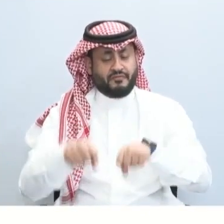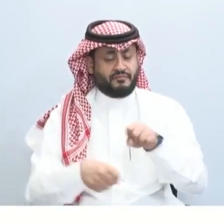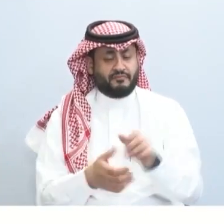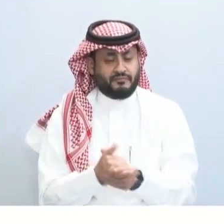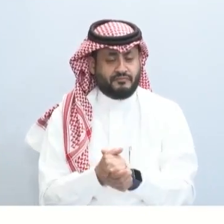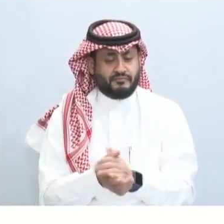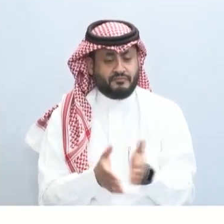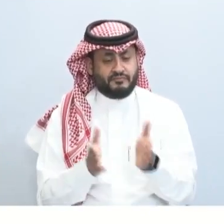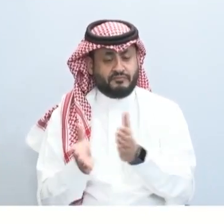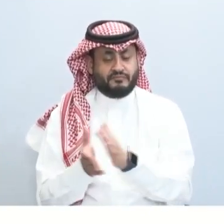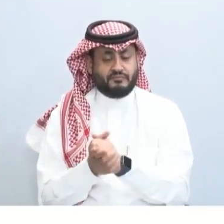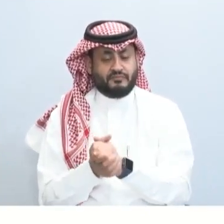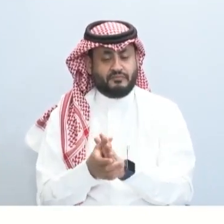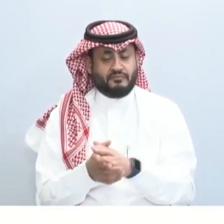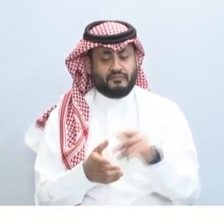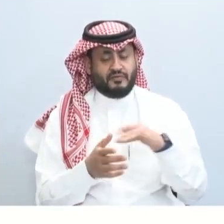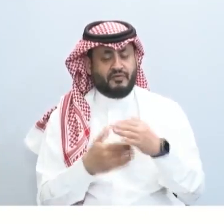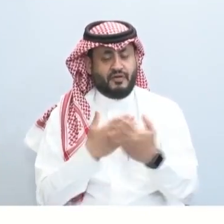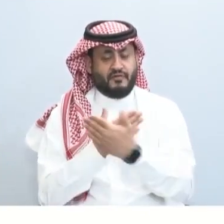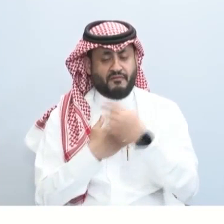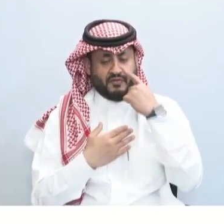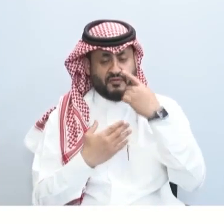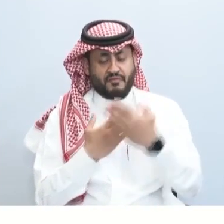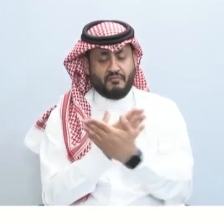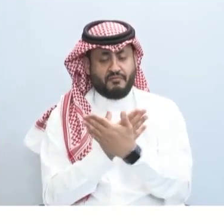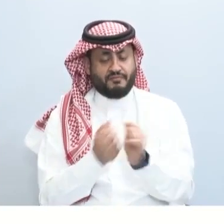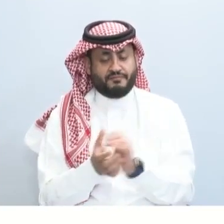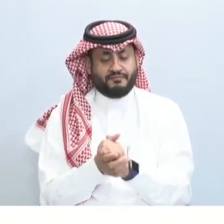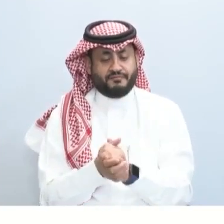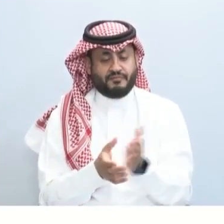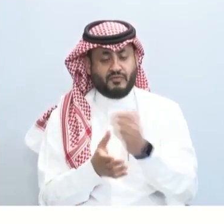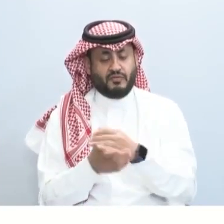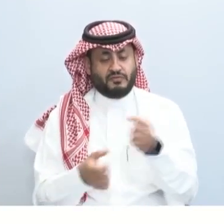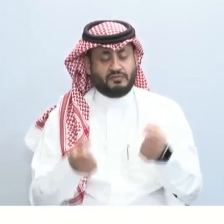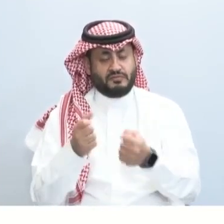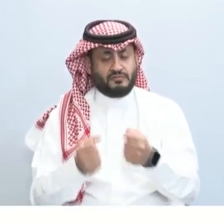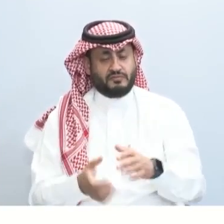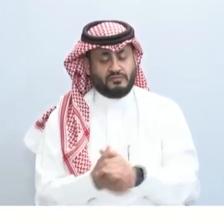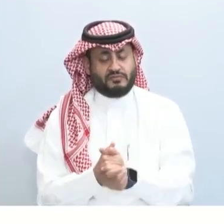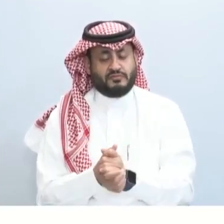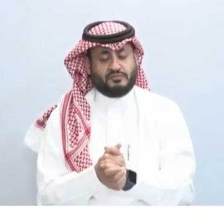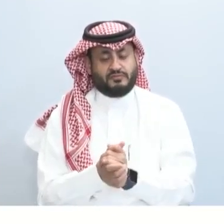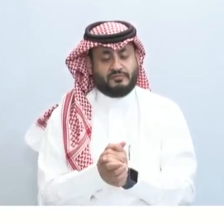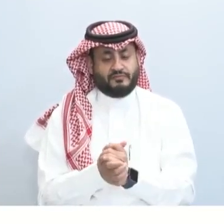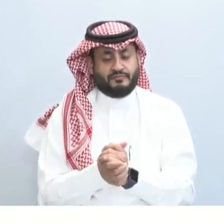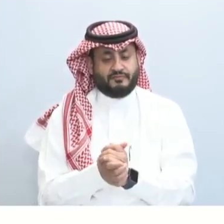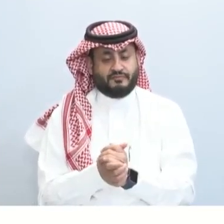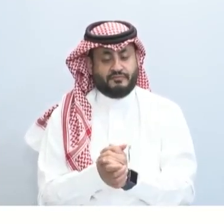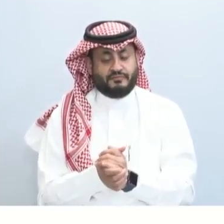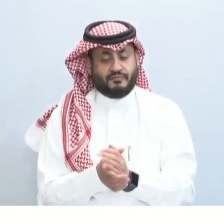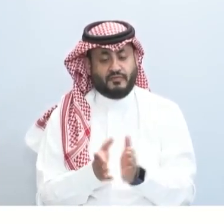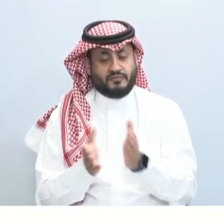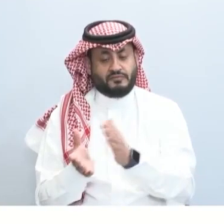or even visit a museum or drive a car or